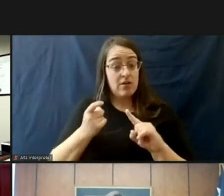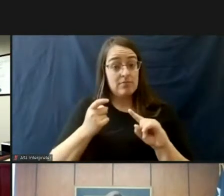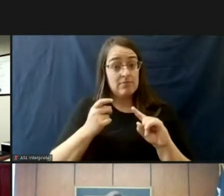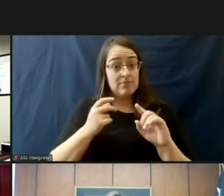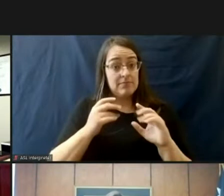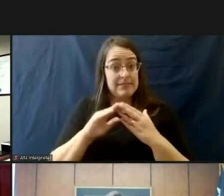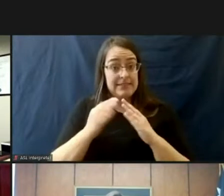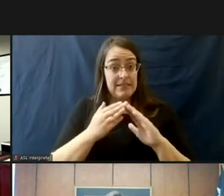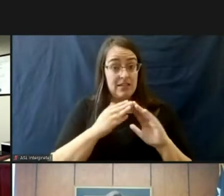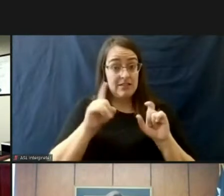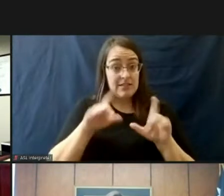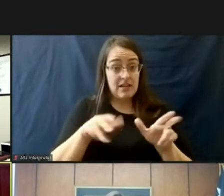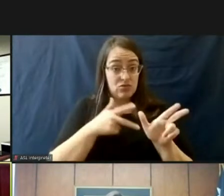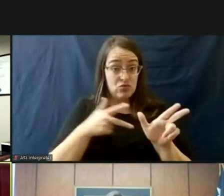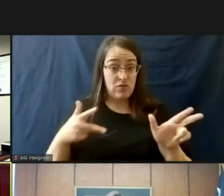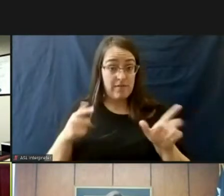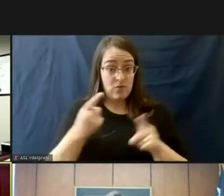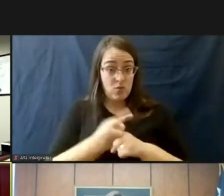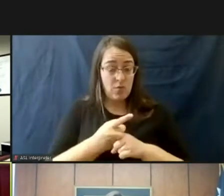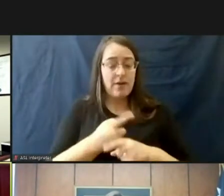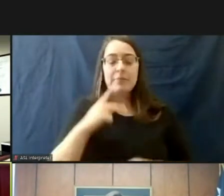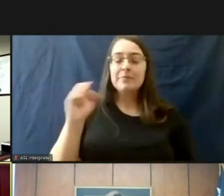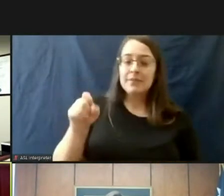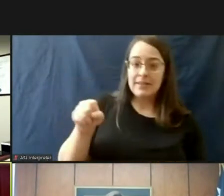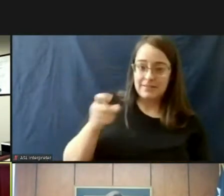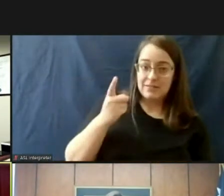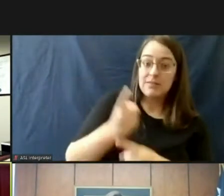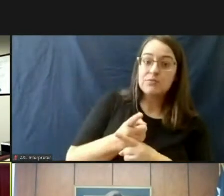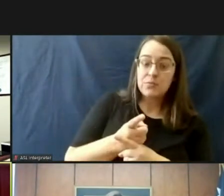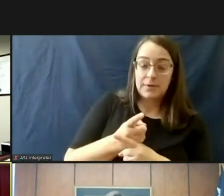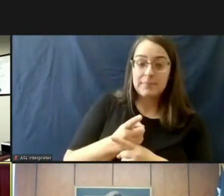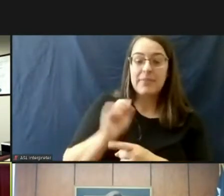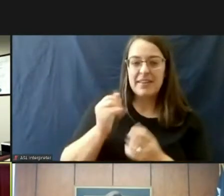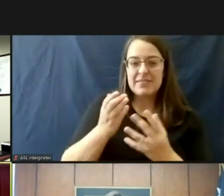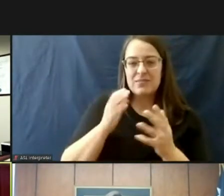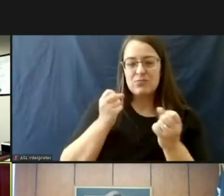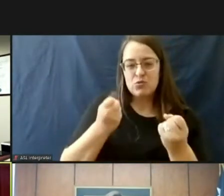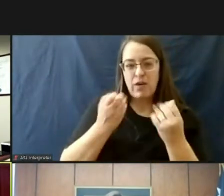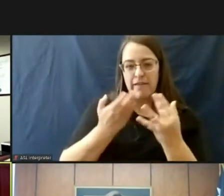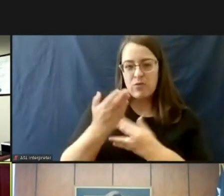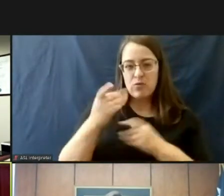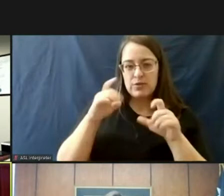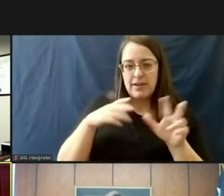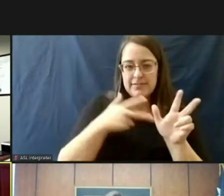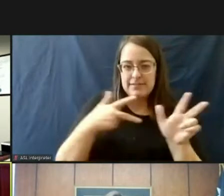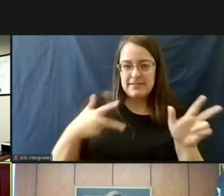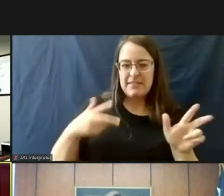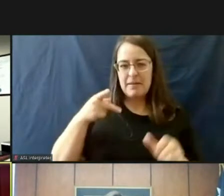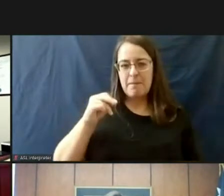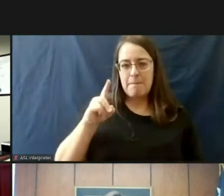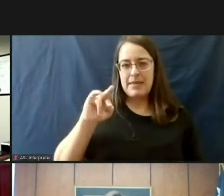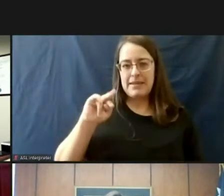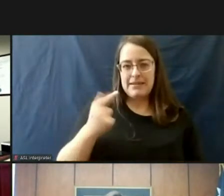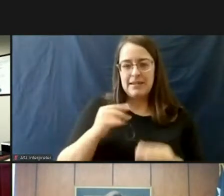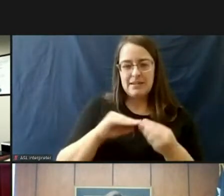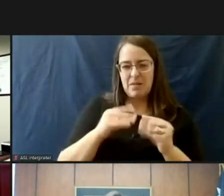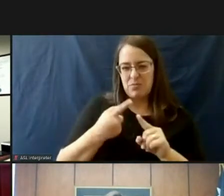right? Yes, sir. That's yeah, that's through the drive-through. Okay.